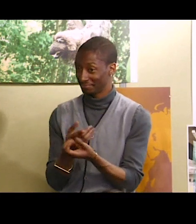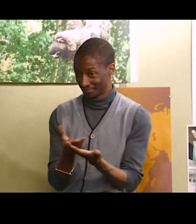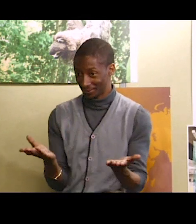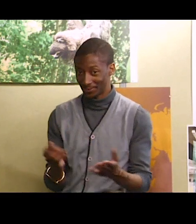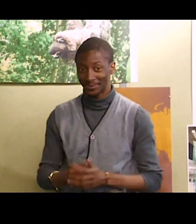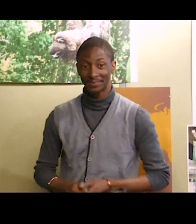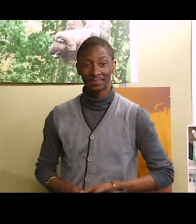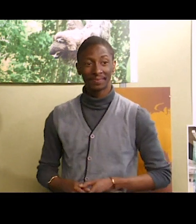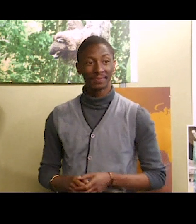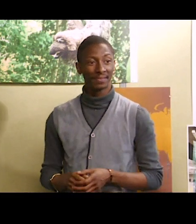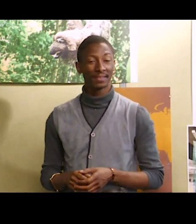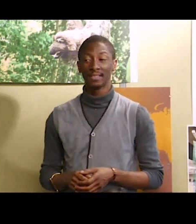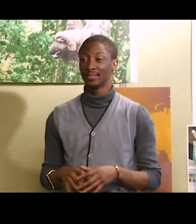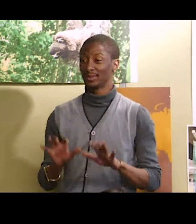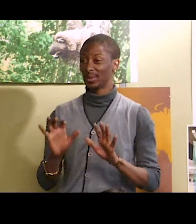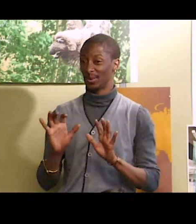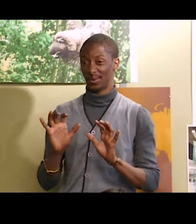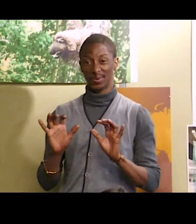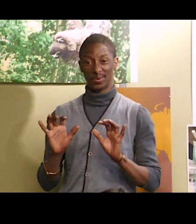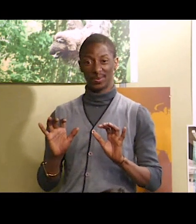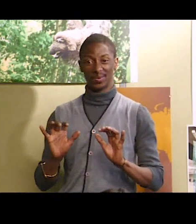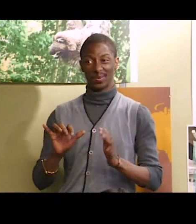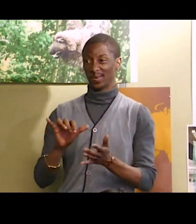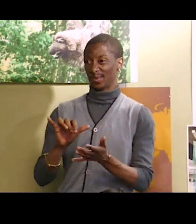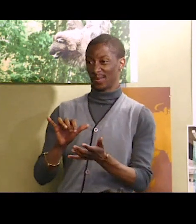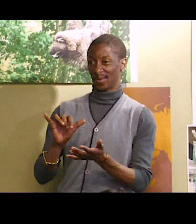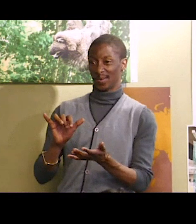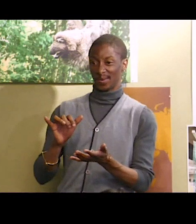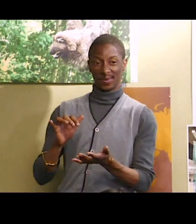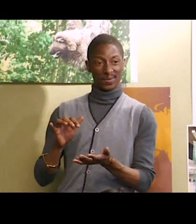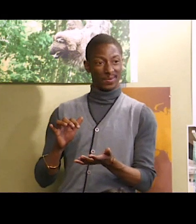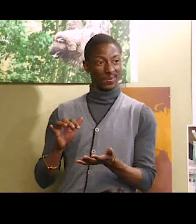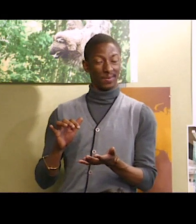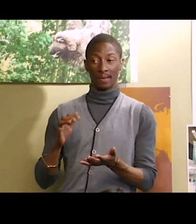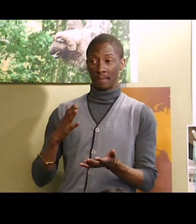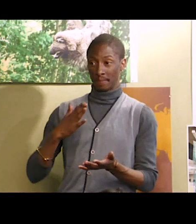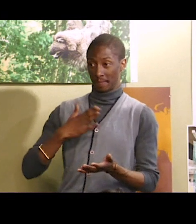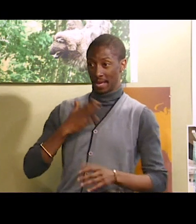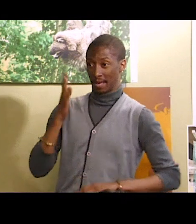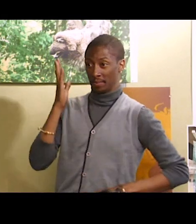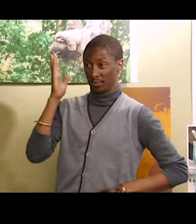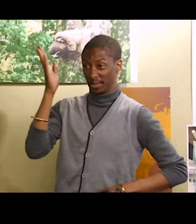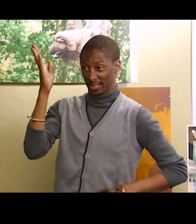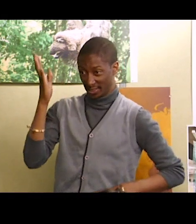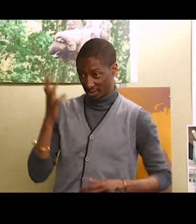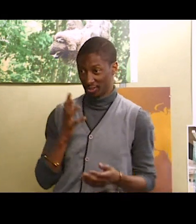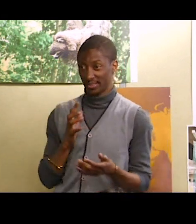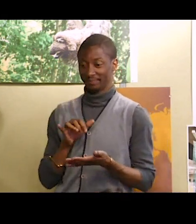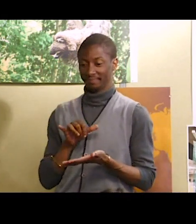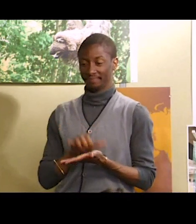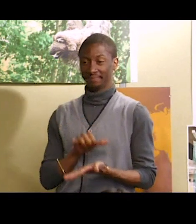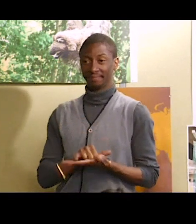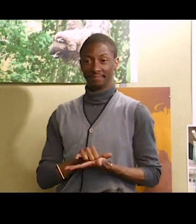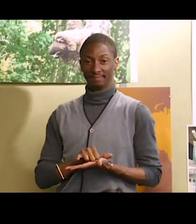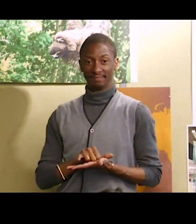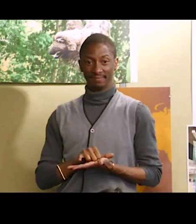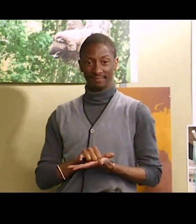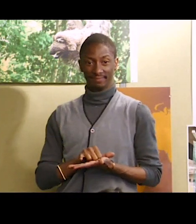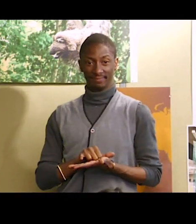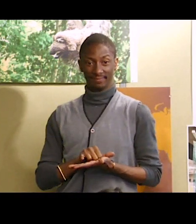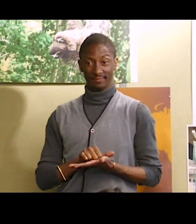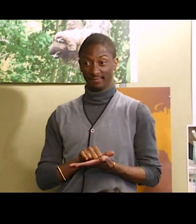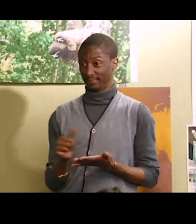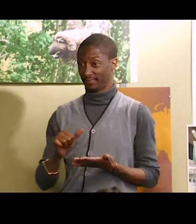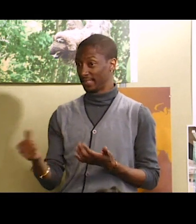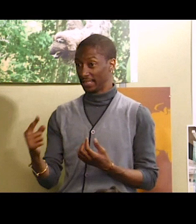that is the conclusion of the presentations that I have today. If anyone has any questions about